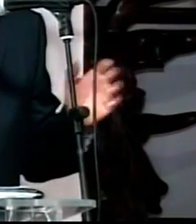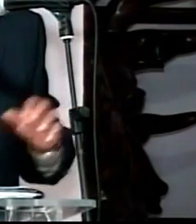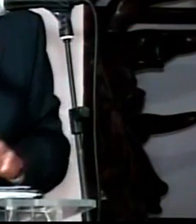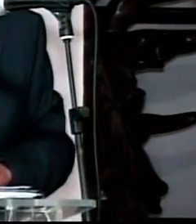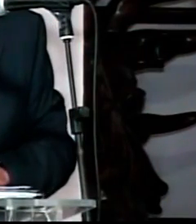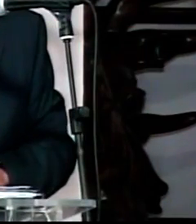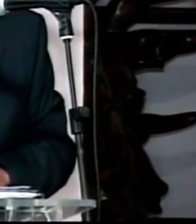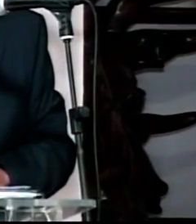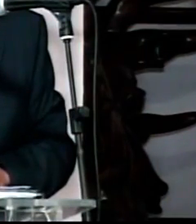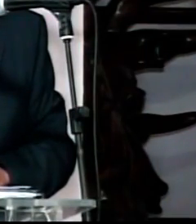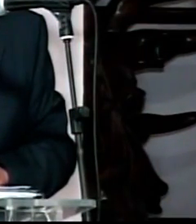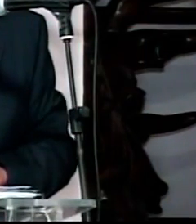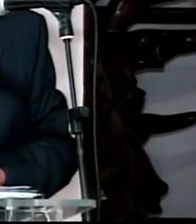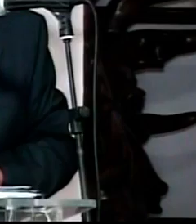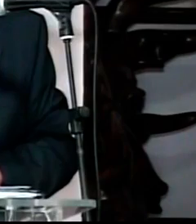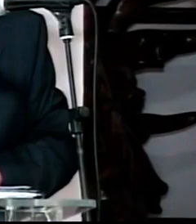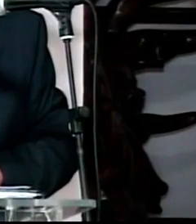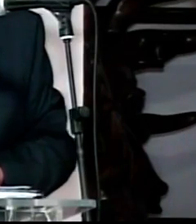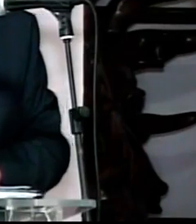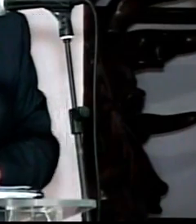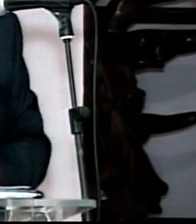children of incarcerated persons.